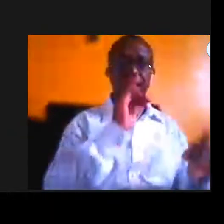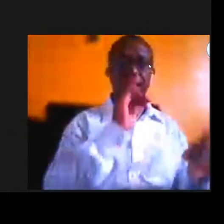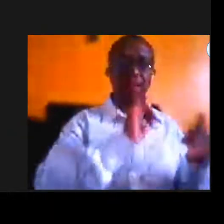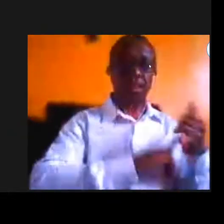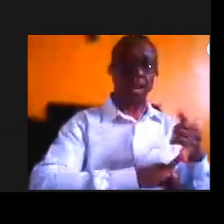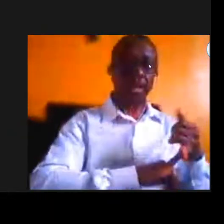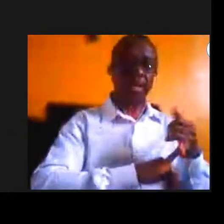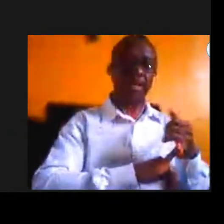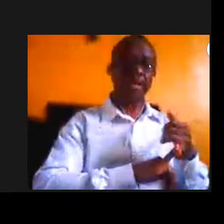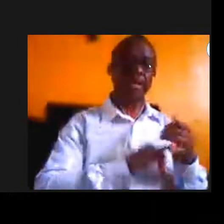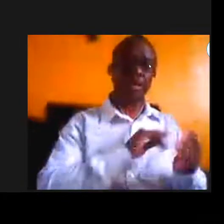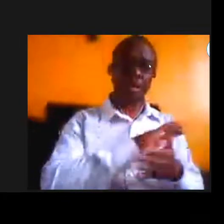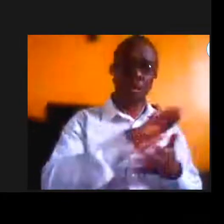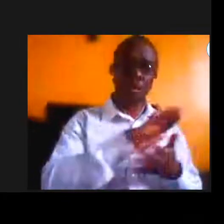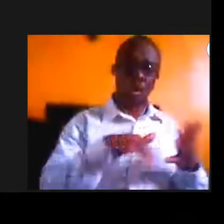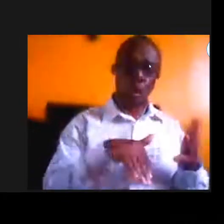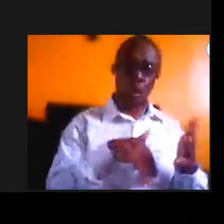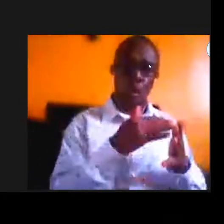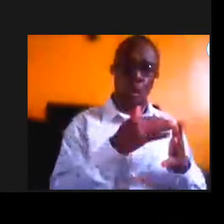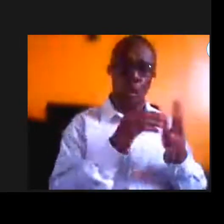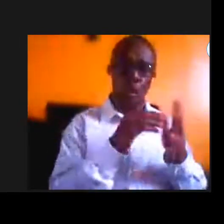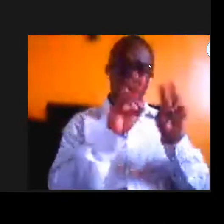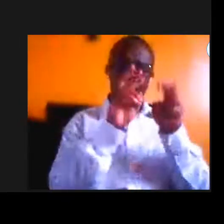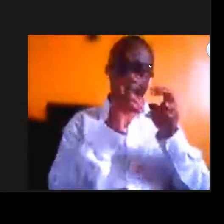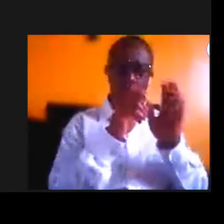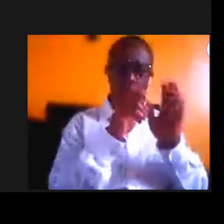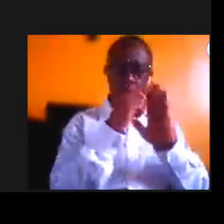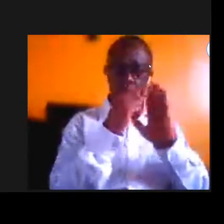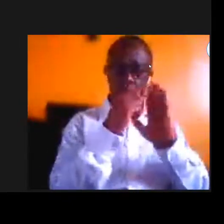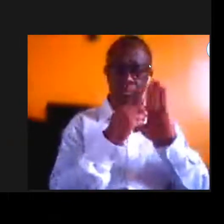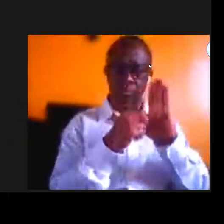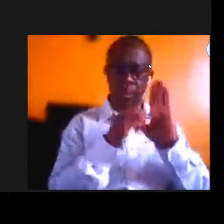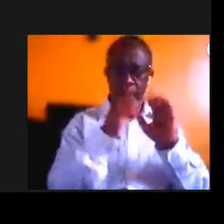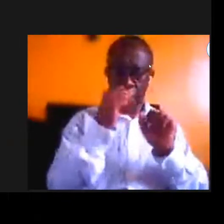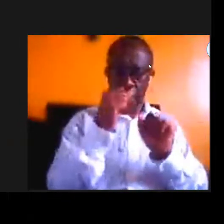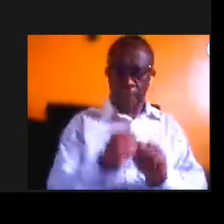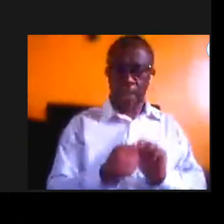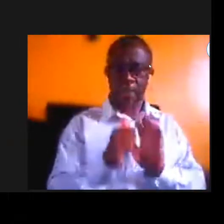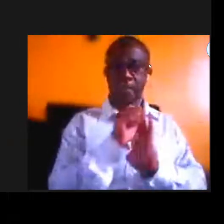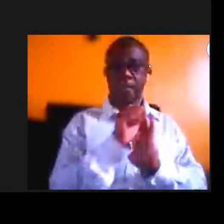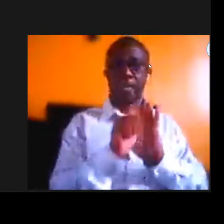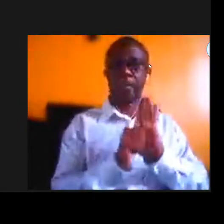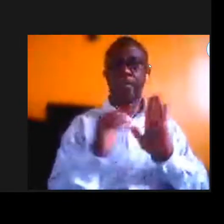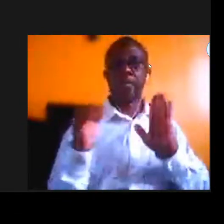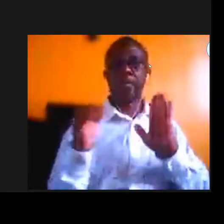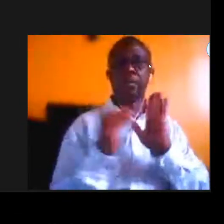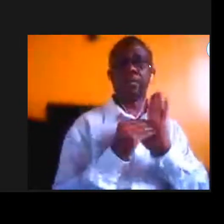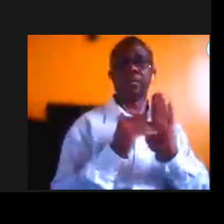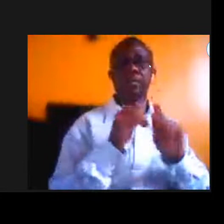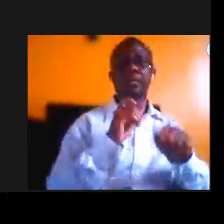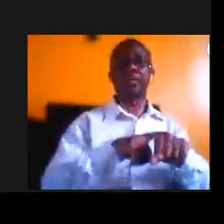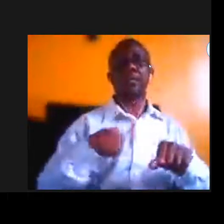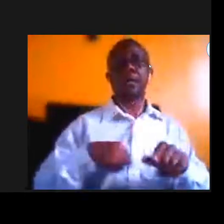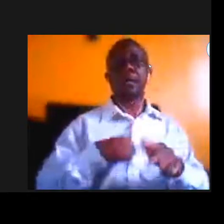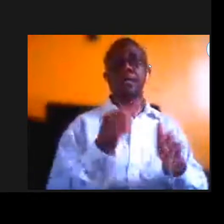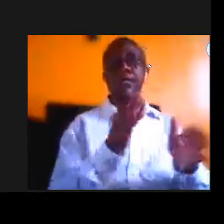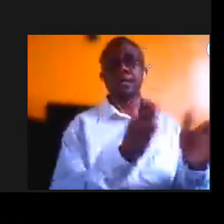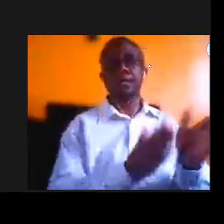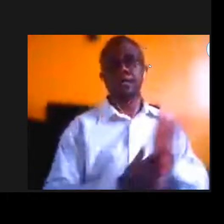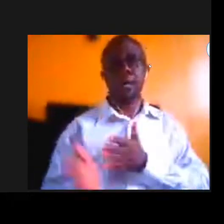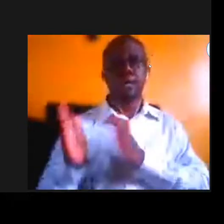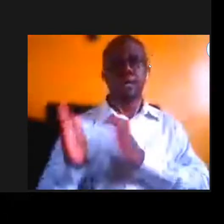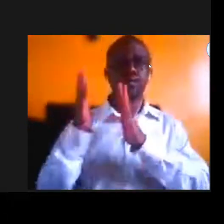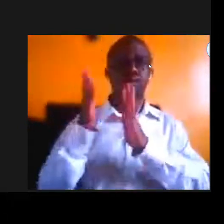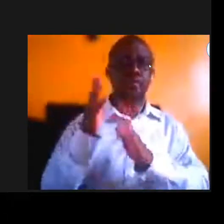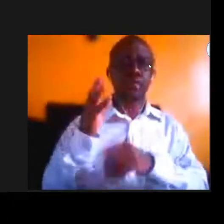be also put on the agenda when you are preparing to celebrate what you have achieved for the such